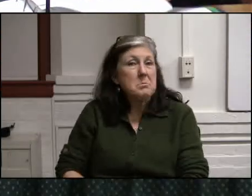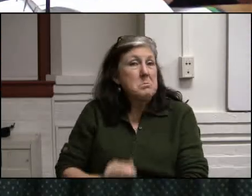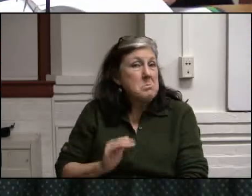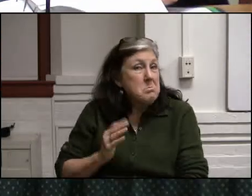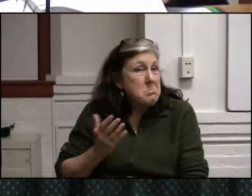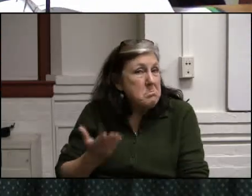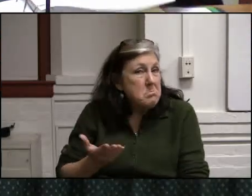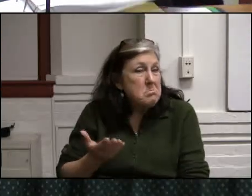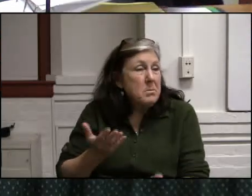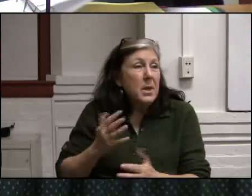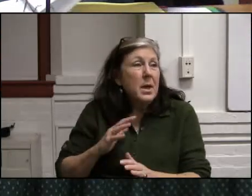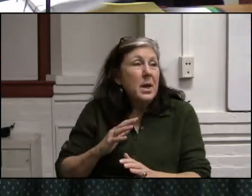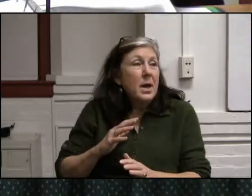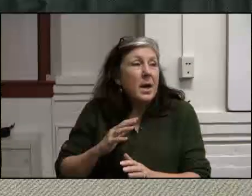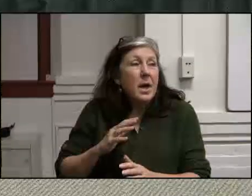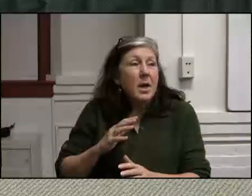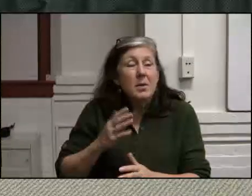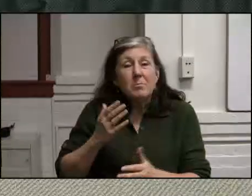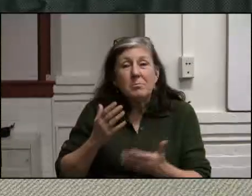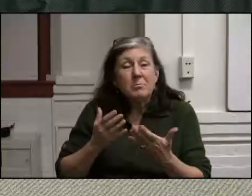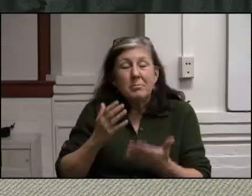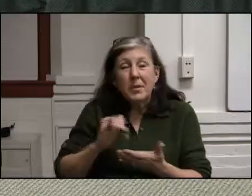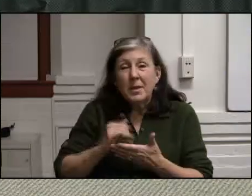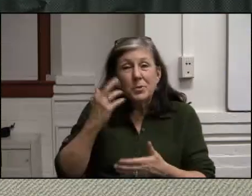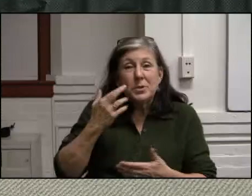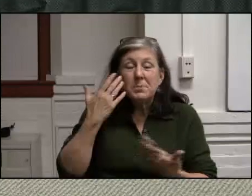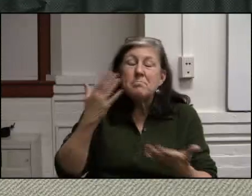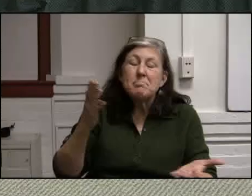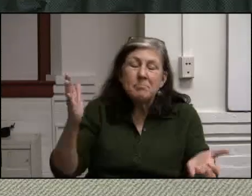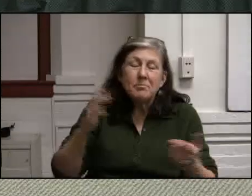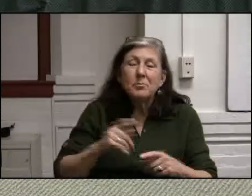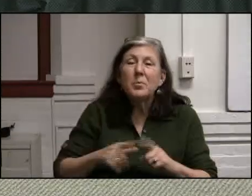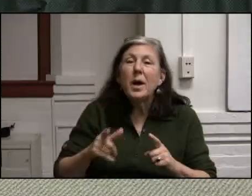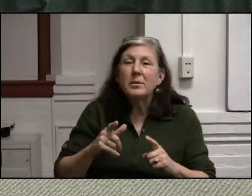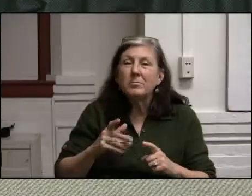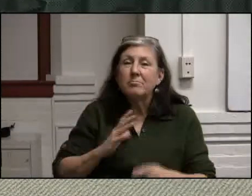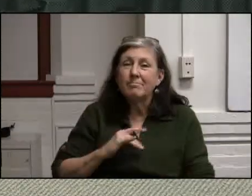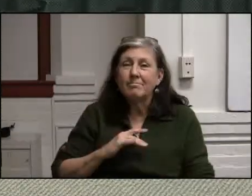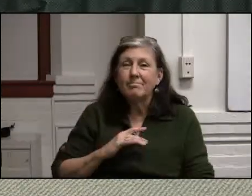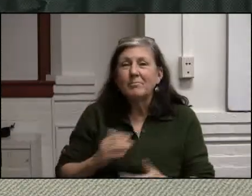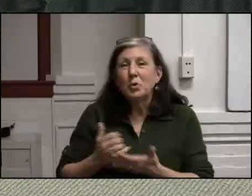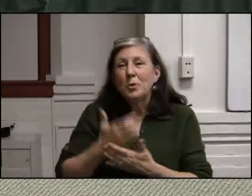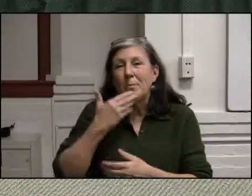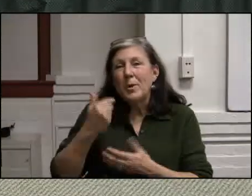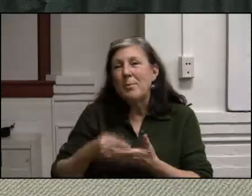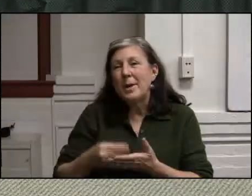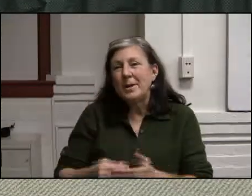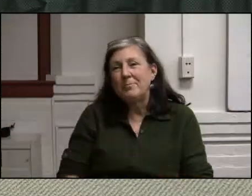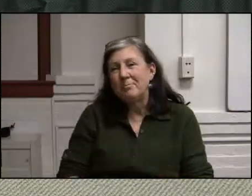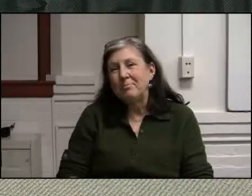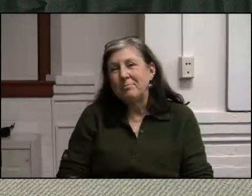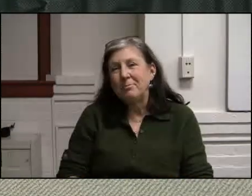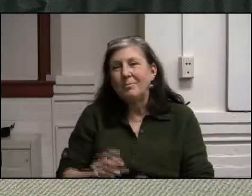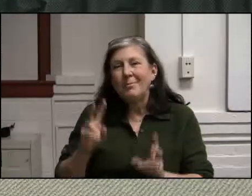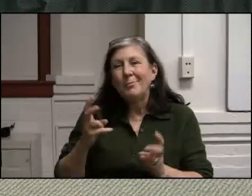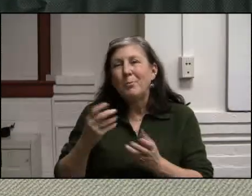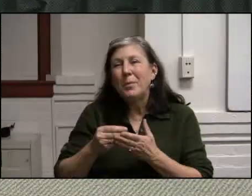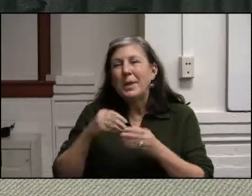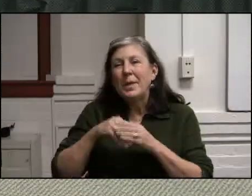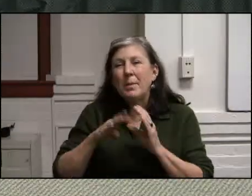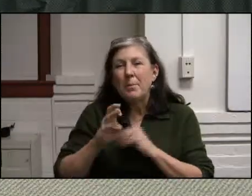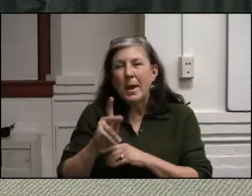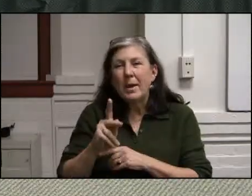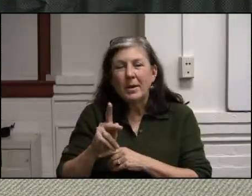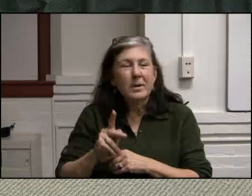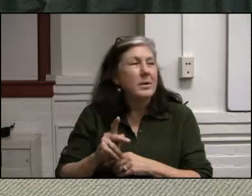Might be the But key it word. also could not. Yeah. Anyway, it's money in the bank. Absolutely. And the fund overall is doing well. Yeah.